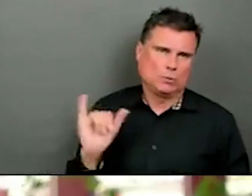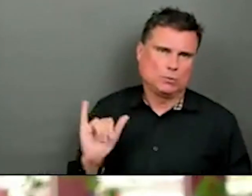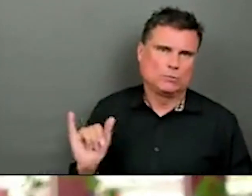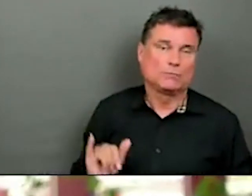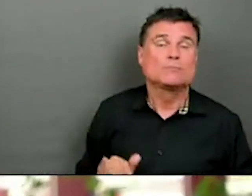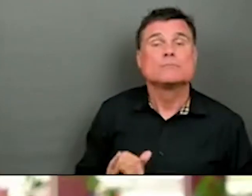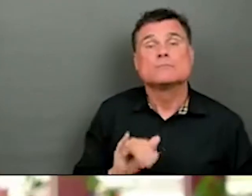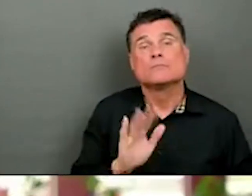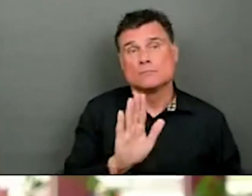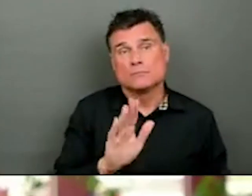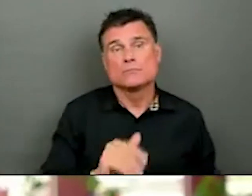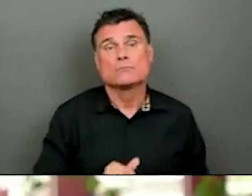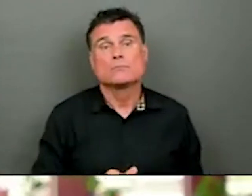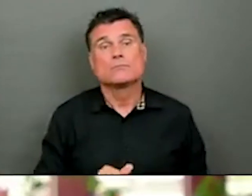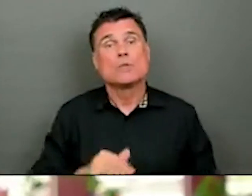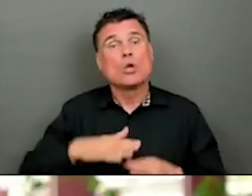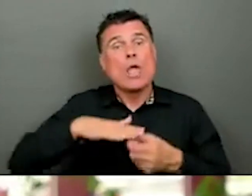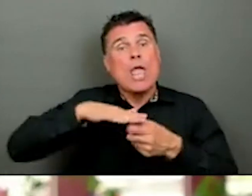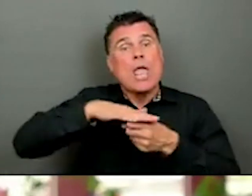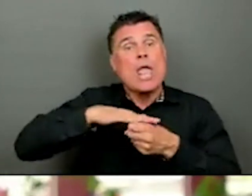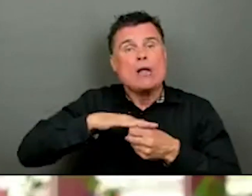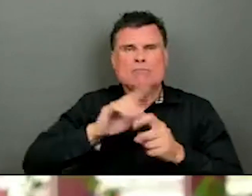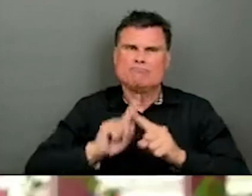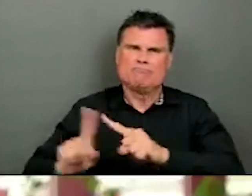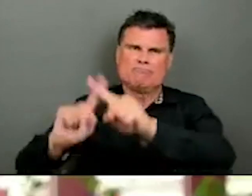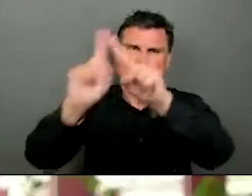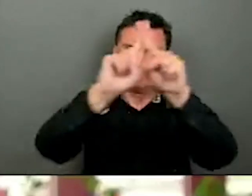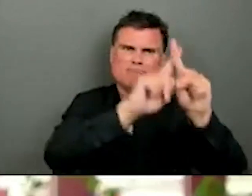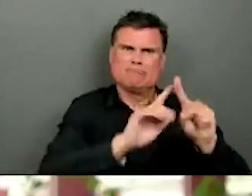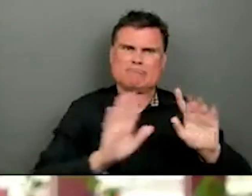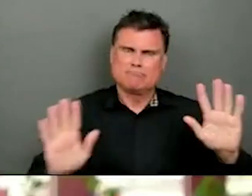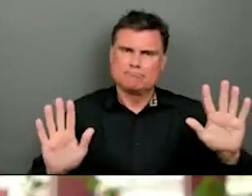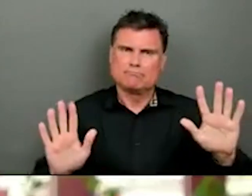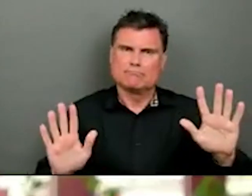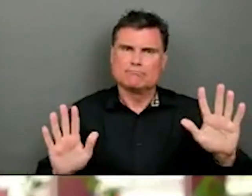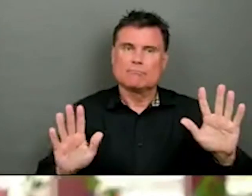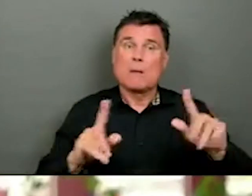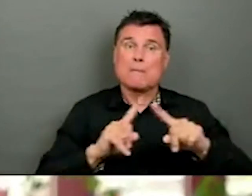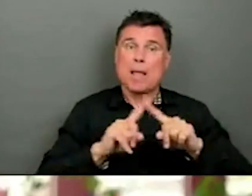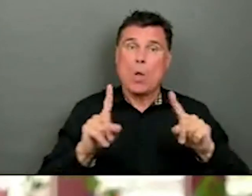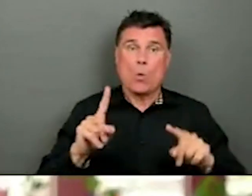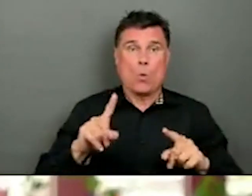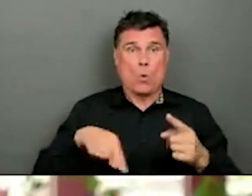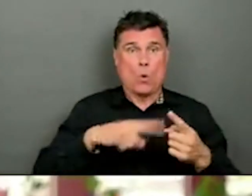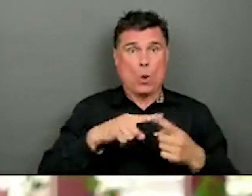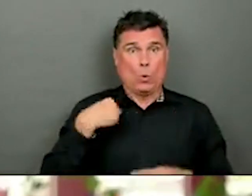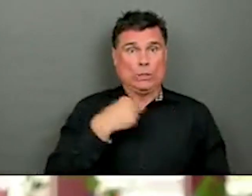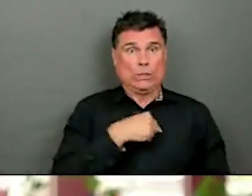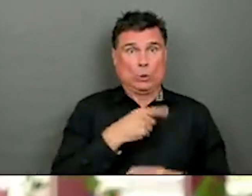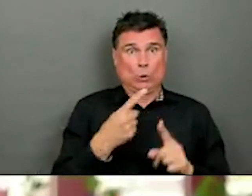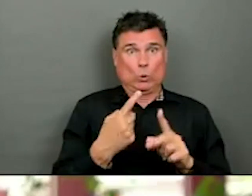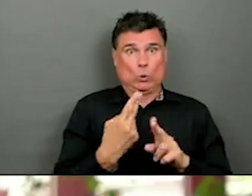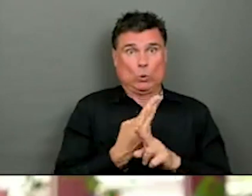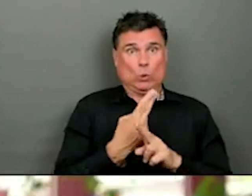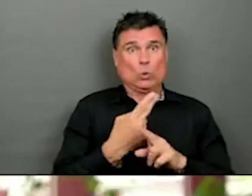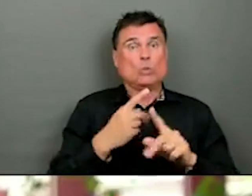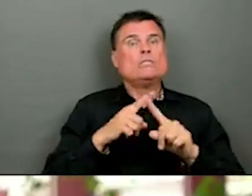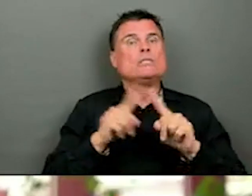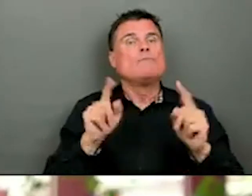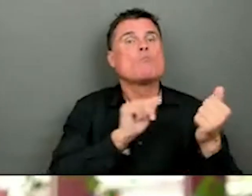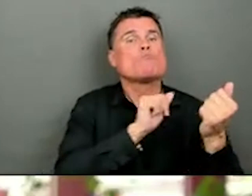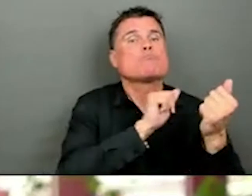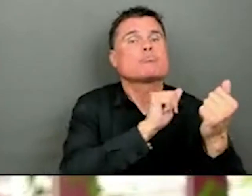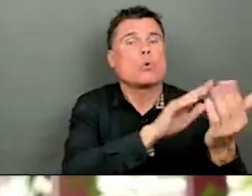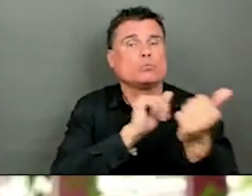and what we have seen is that when we pay attention to different areas and when we use different strategies, they work. And